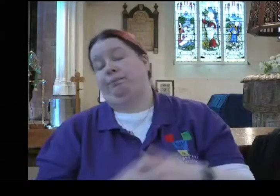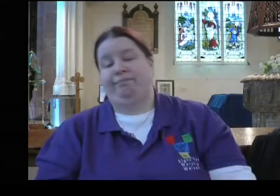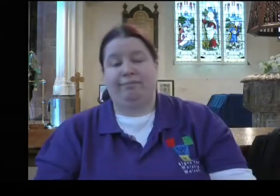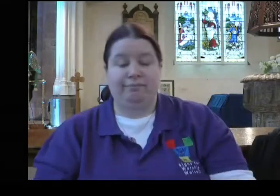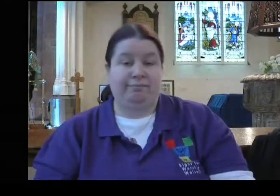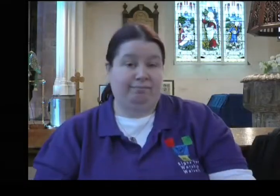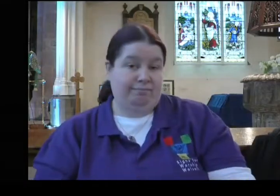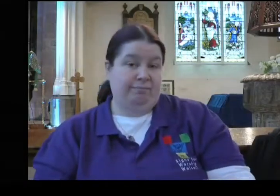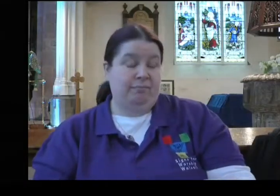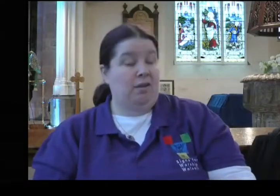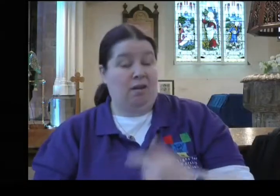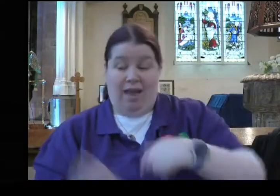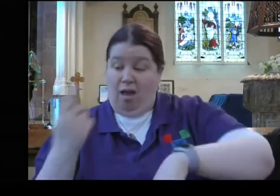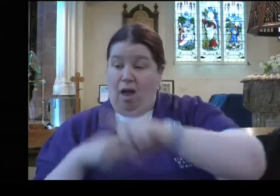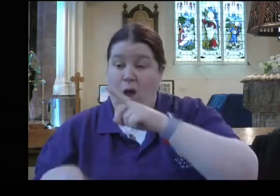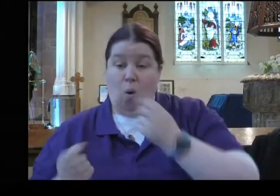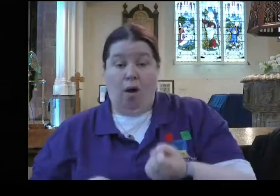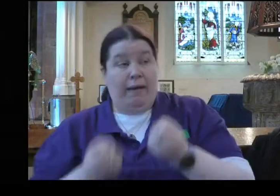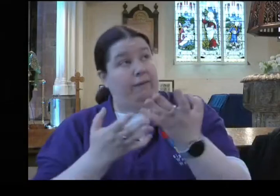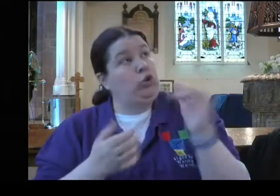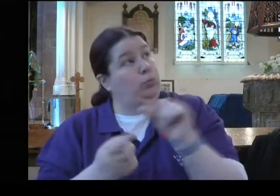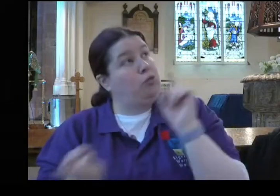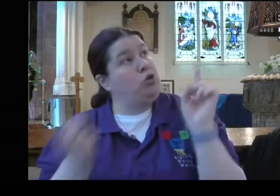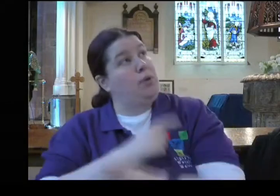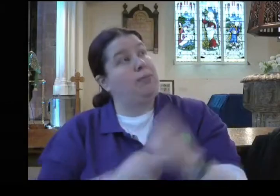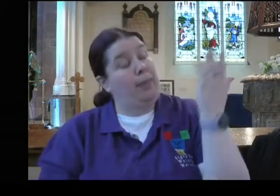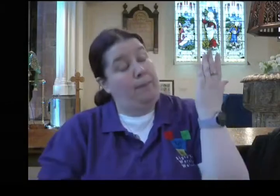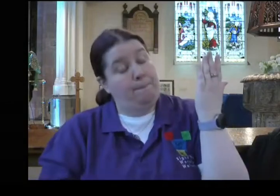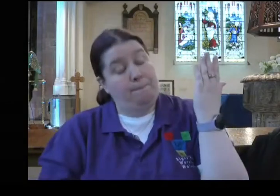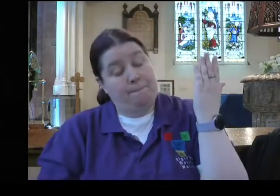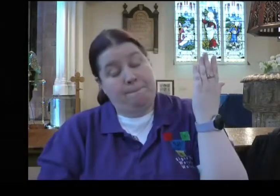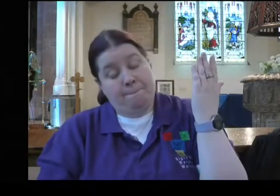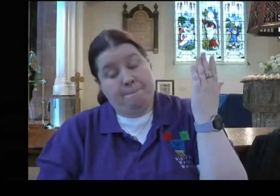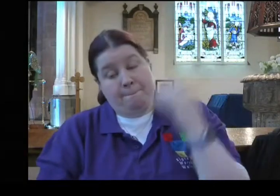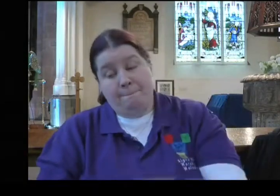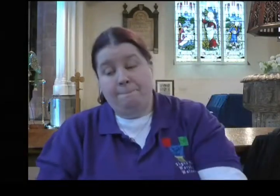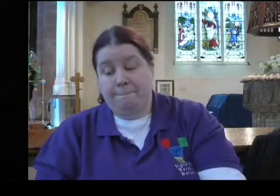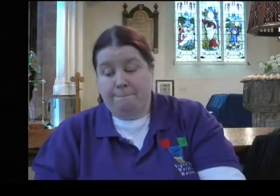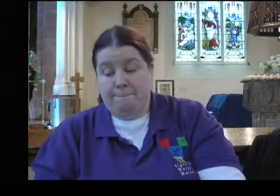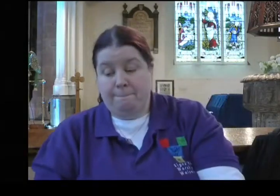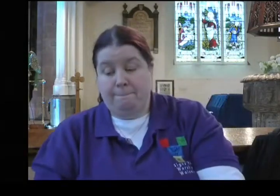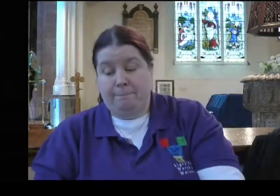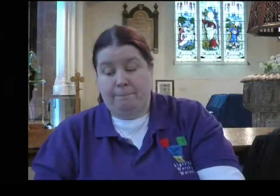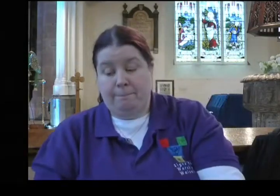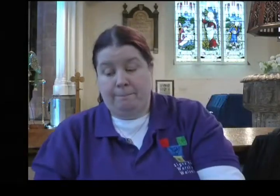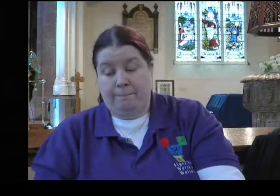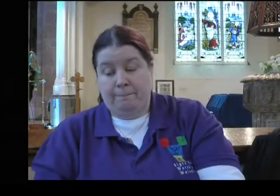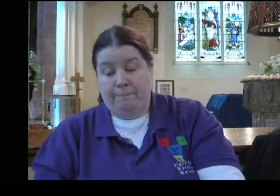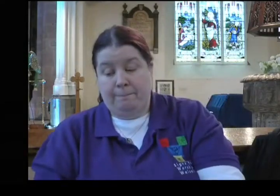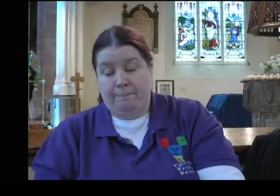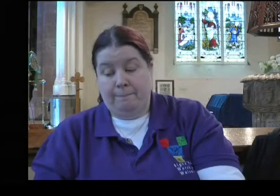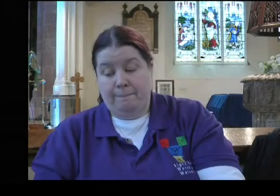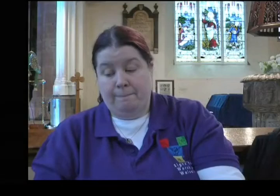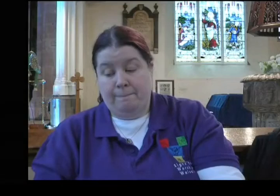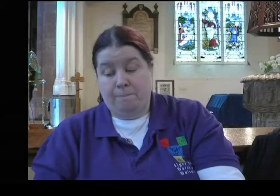our giving is a response to the things that he's given us, what he's done for us. So